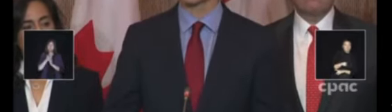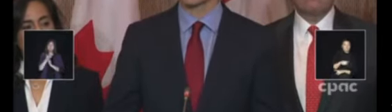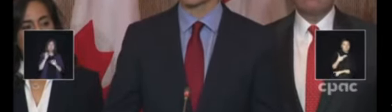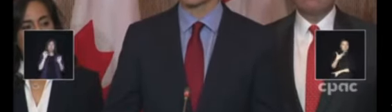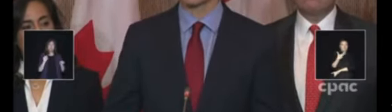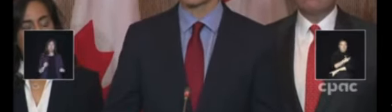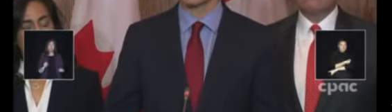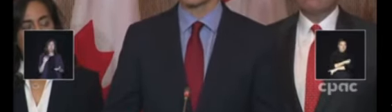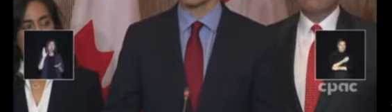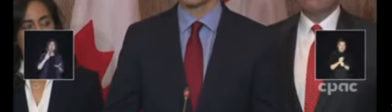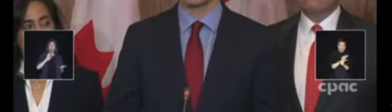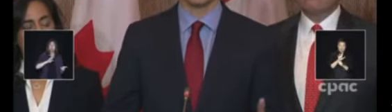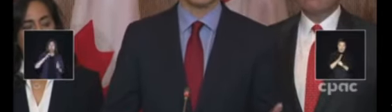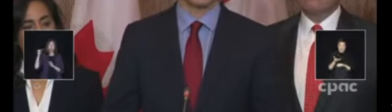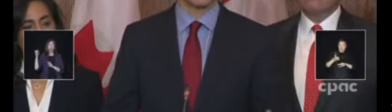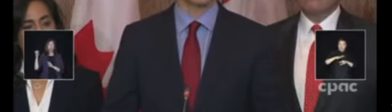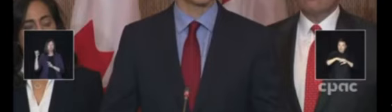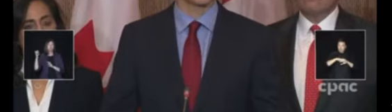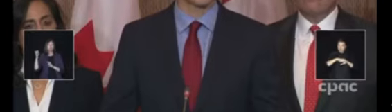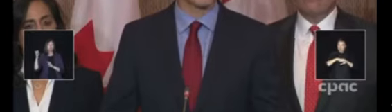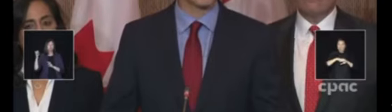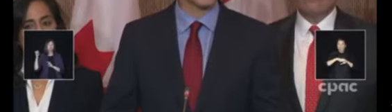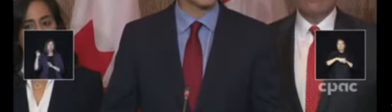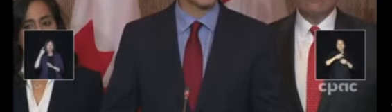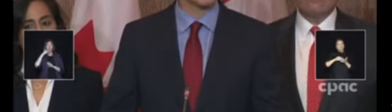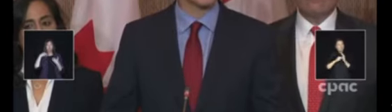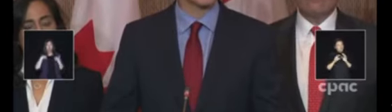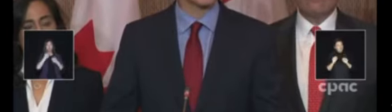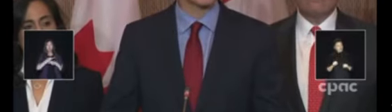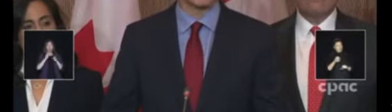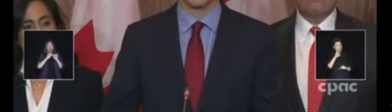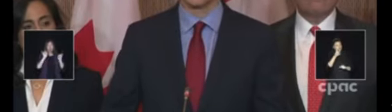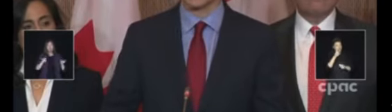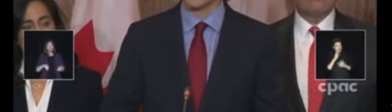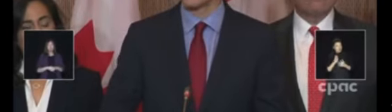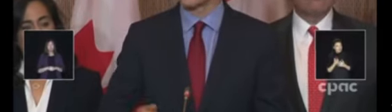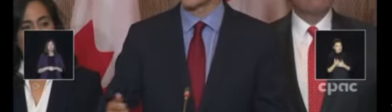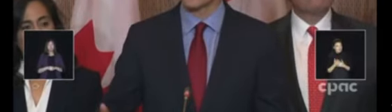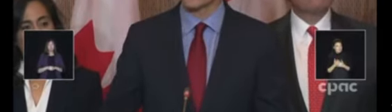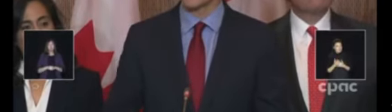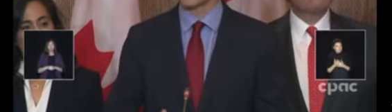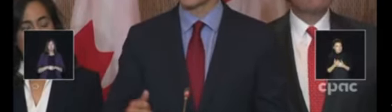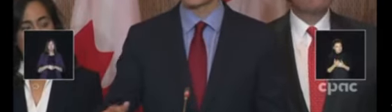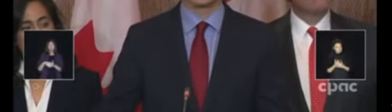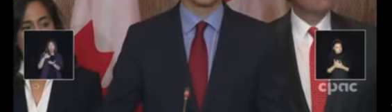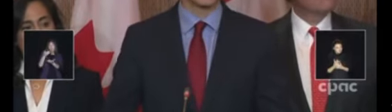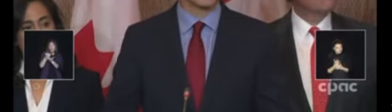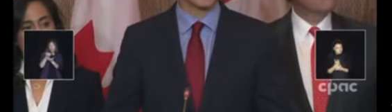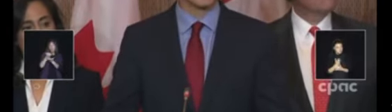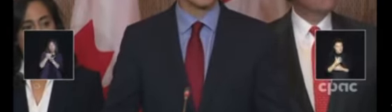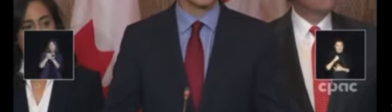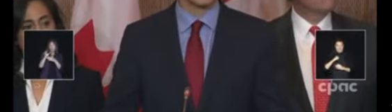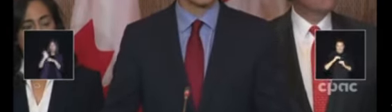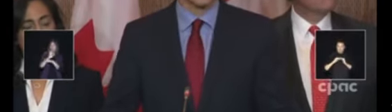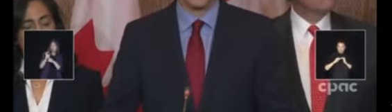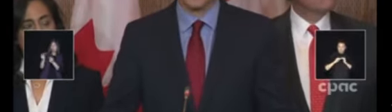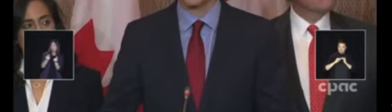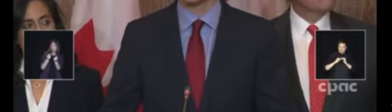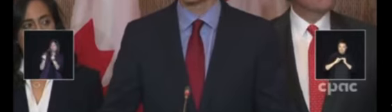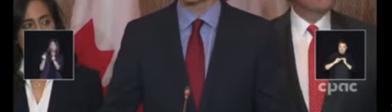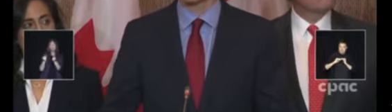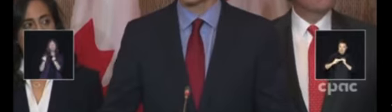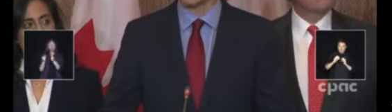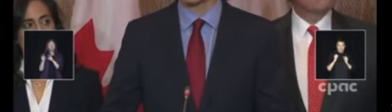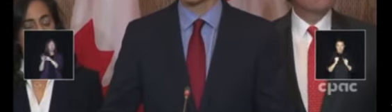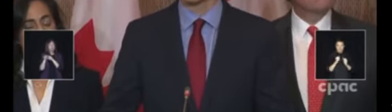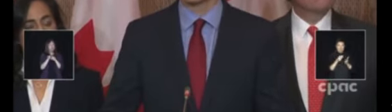minimal disruption to our healthcare systems, to our economic functioning, but also